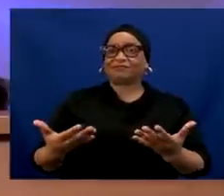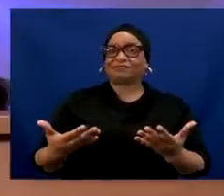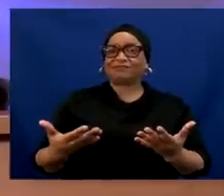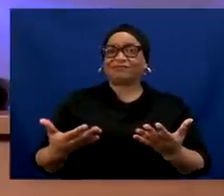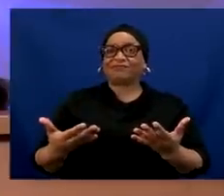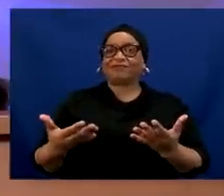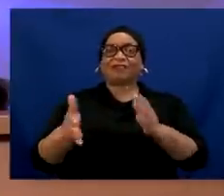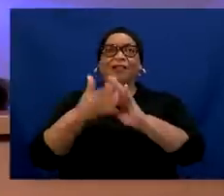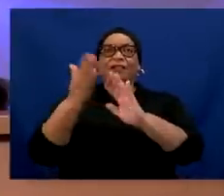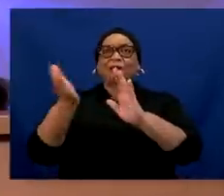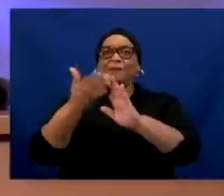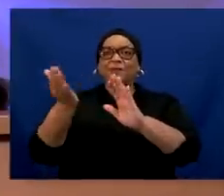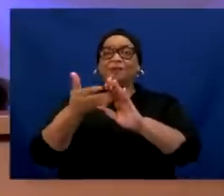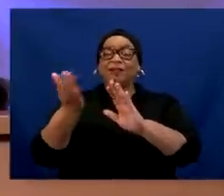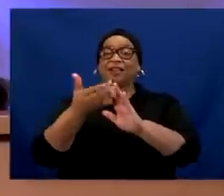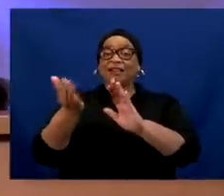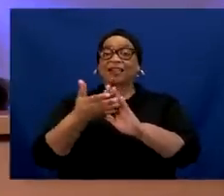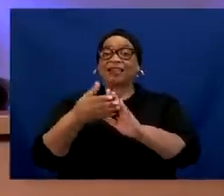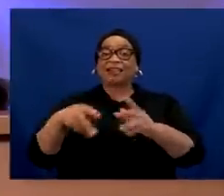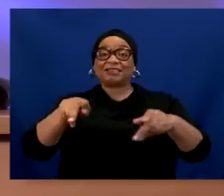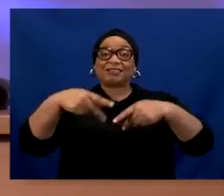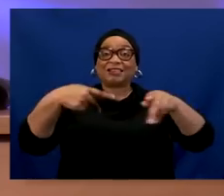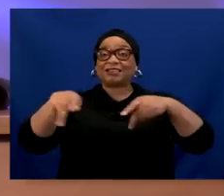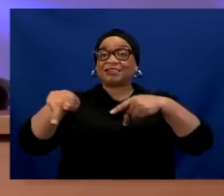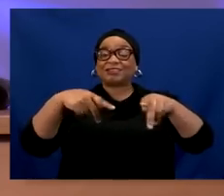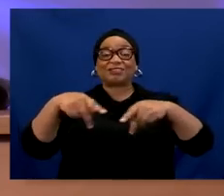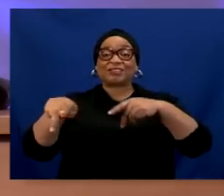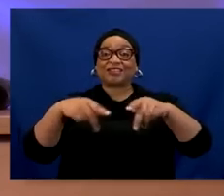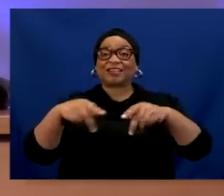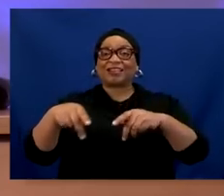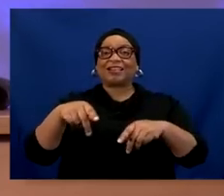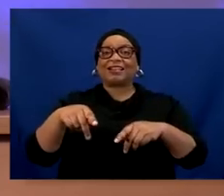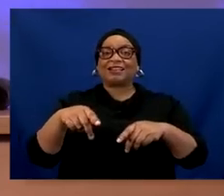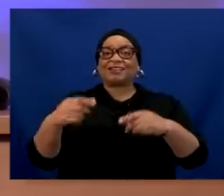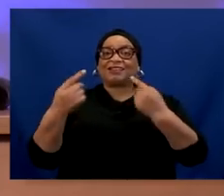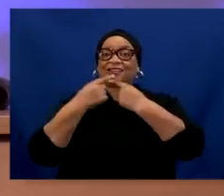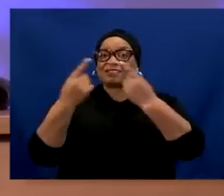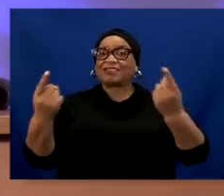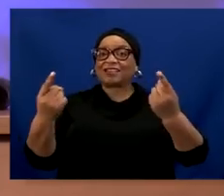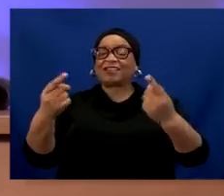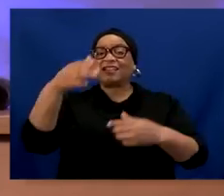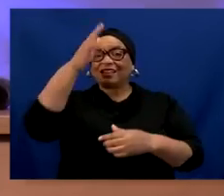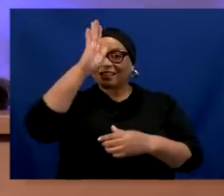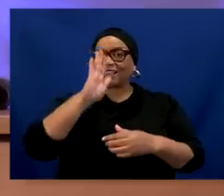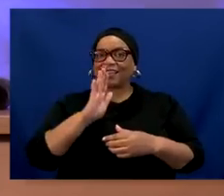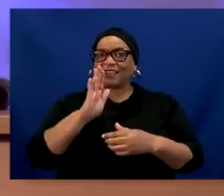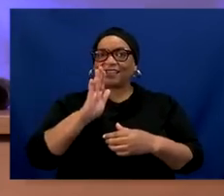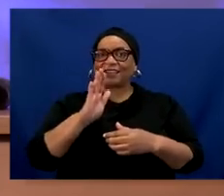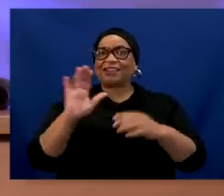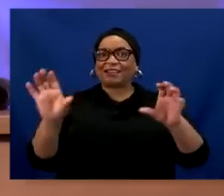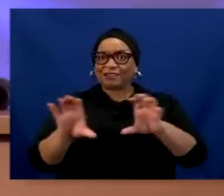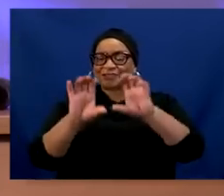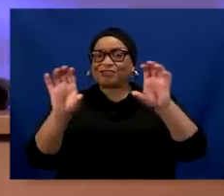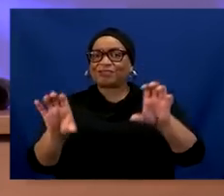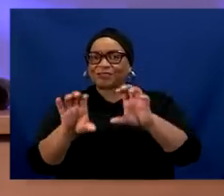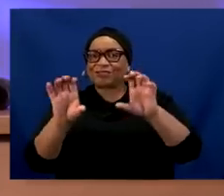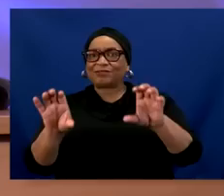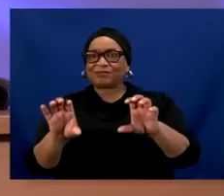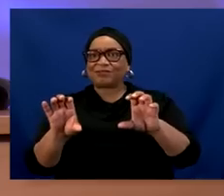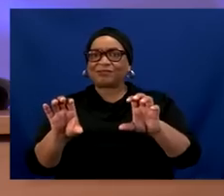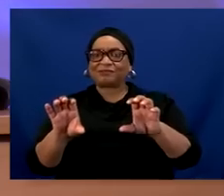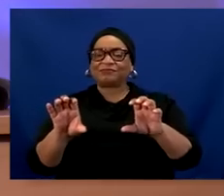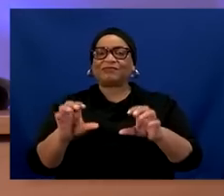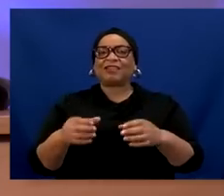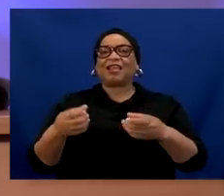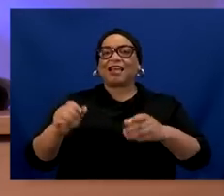Praise dancers. God can do it because God is already doing it. How do you know, Brother Pastor? Because I gave you